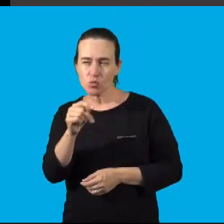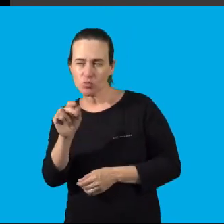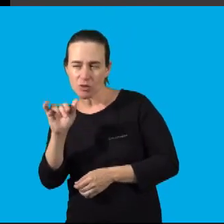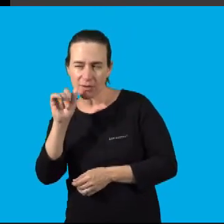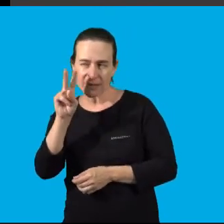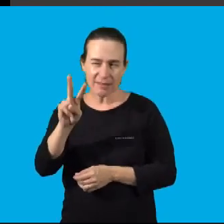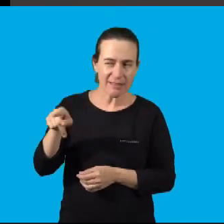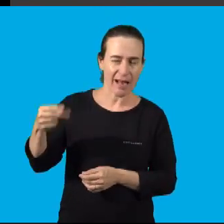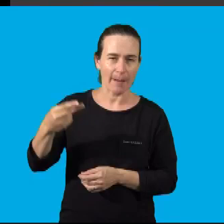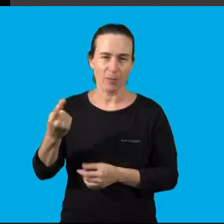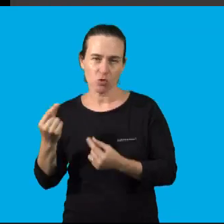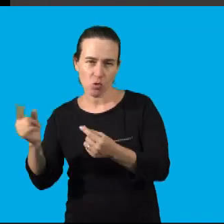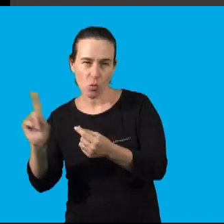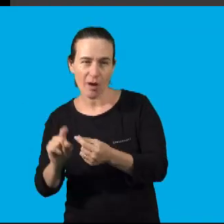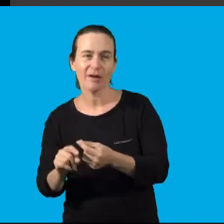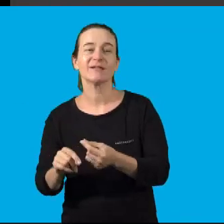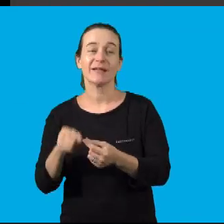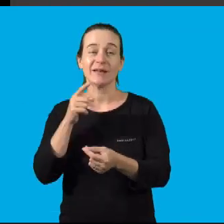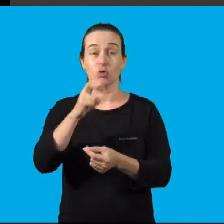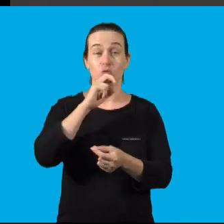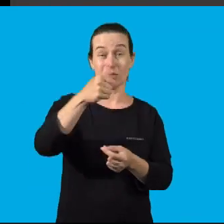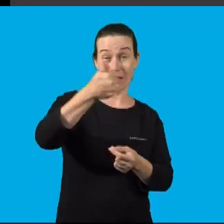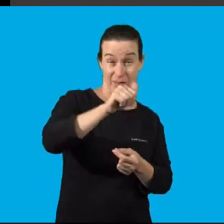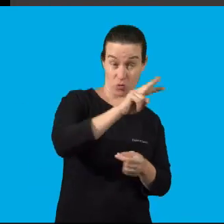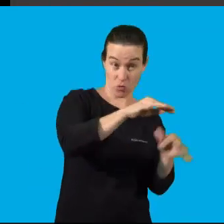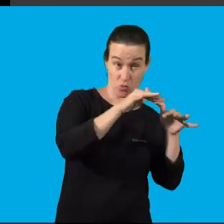recruits Rosencrantz and Guildenstern to discover